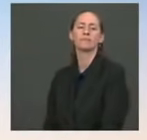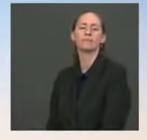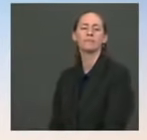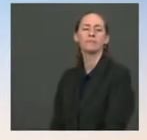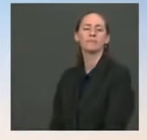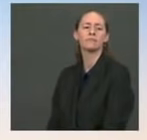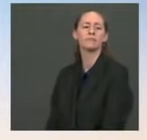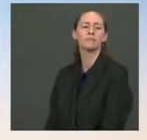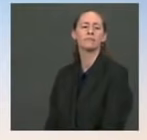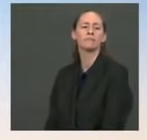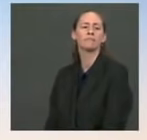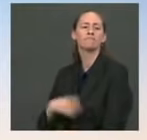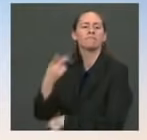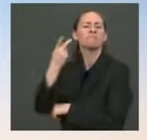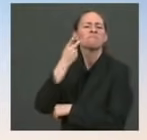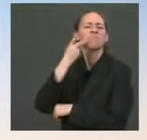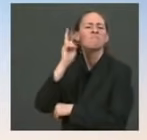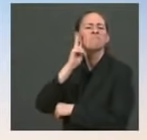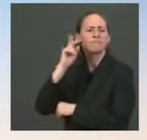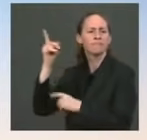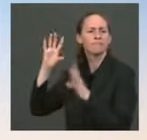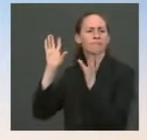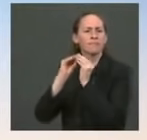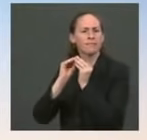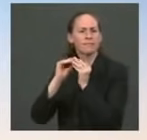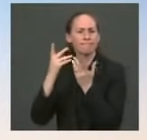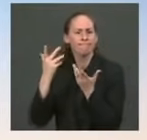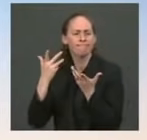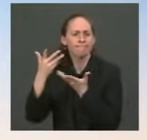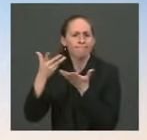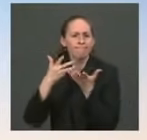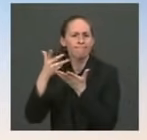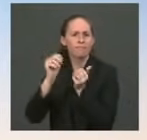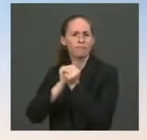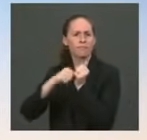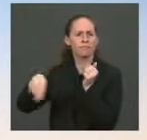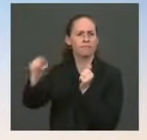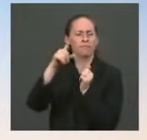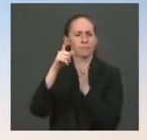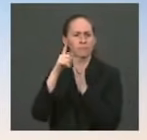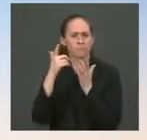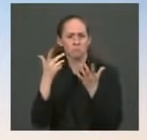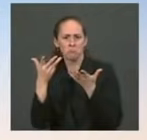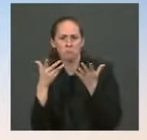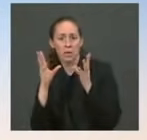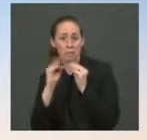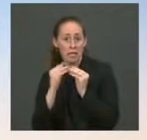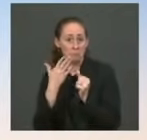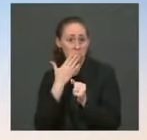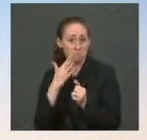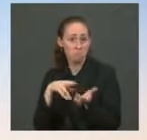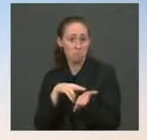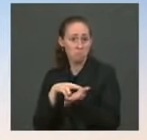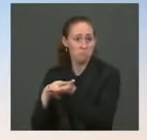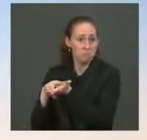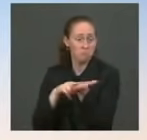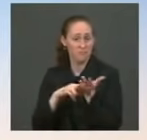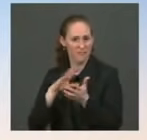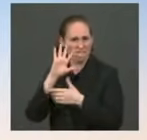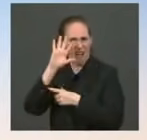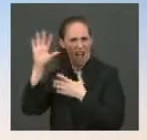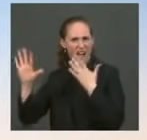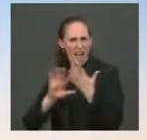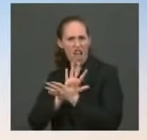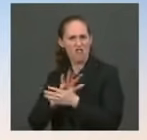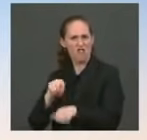group of lawmakers, 5 hours of meetings. Does he have a better sense after all of those meetings, 5 hours of meetings, as to whether